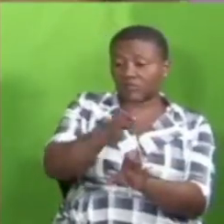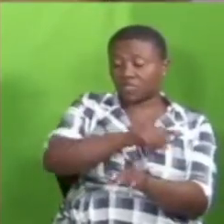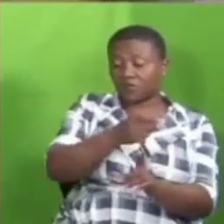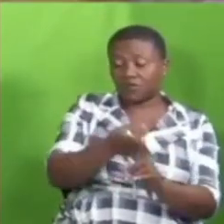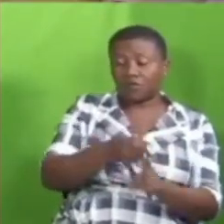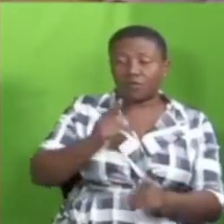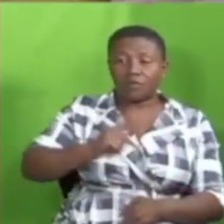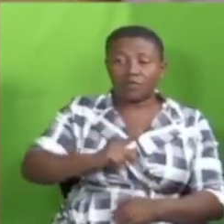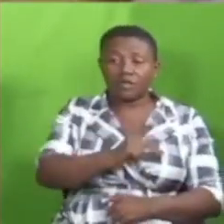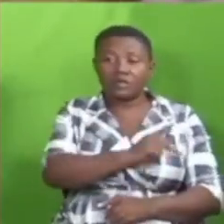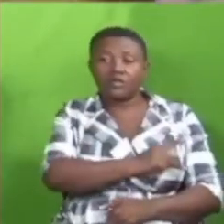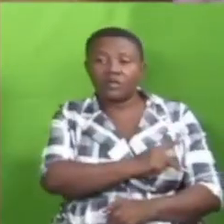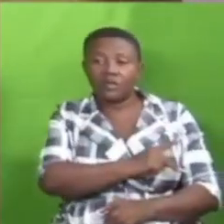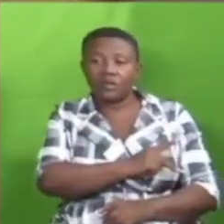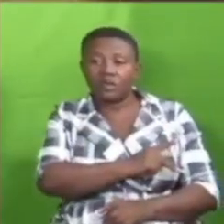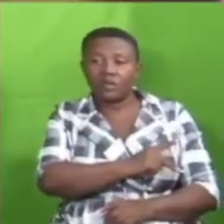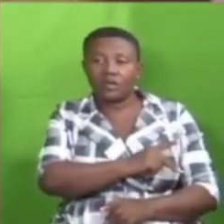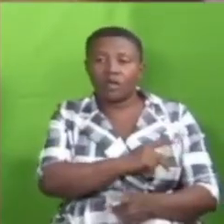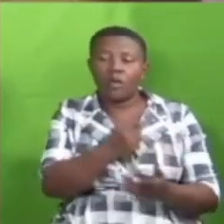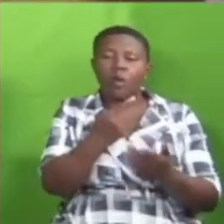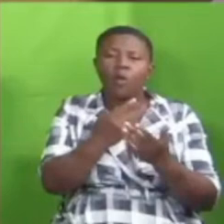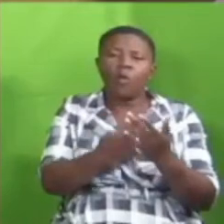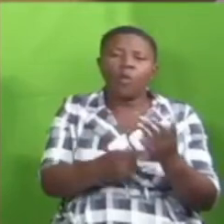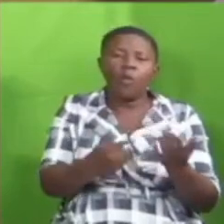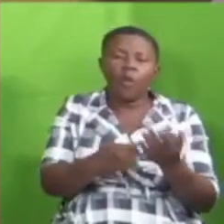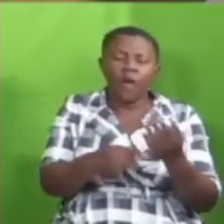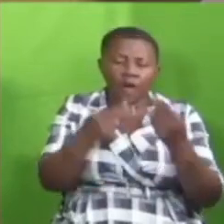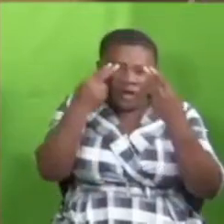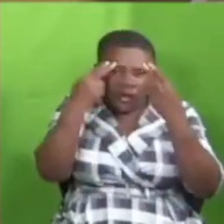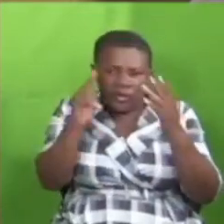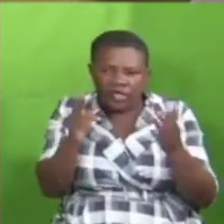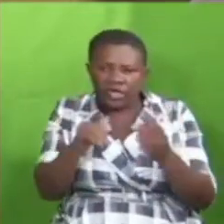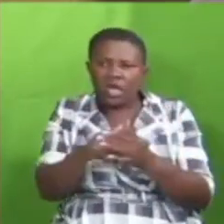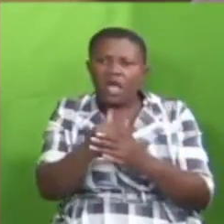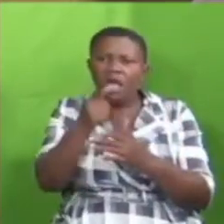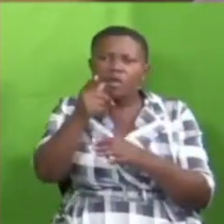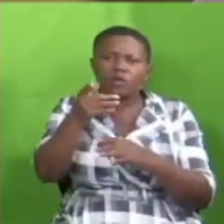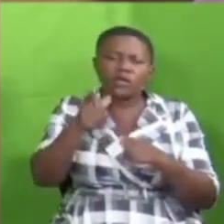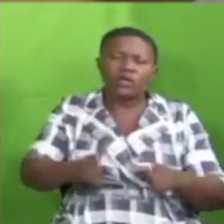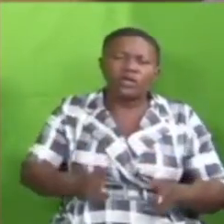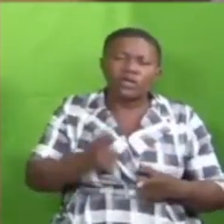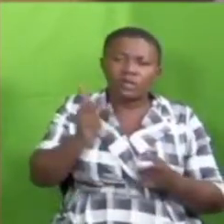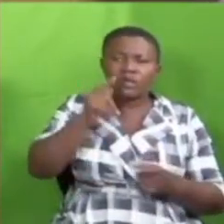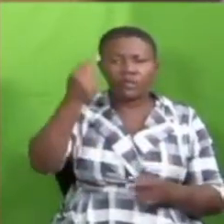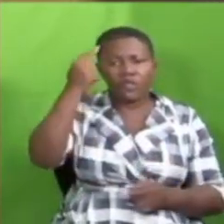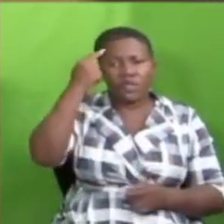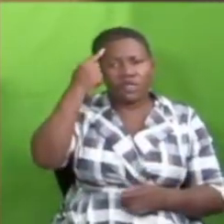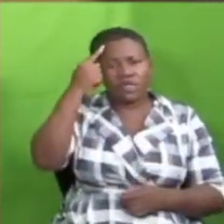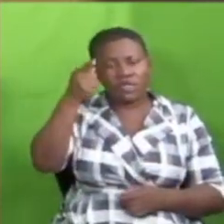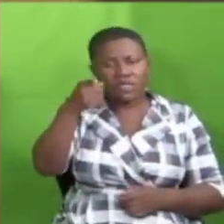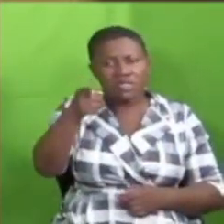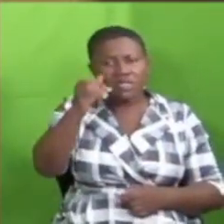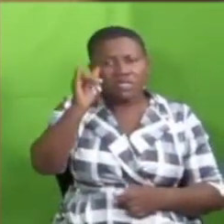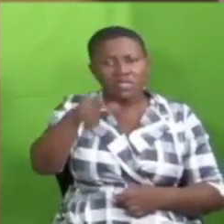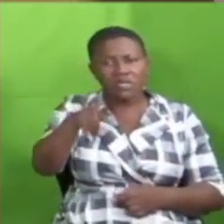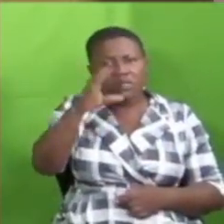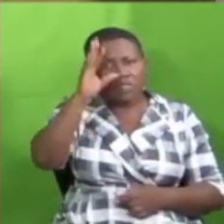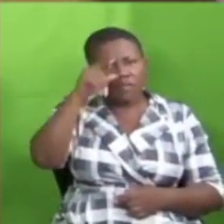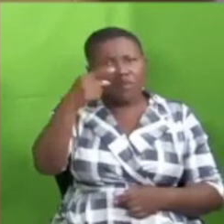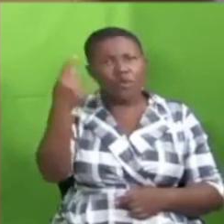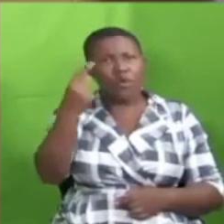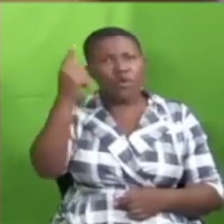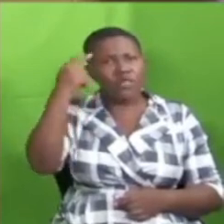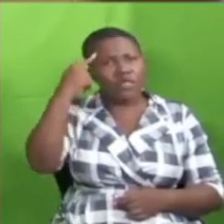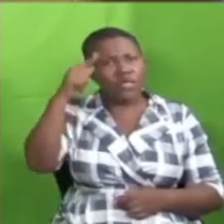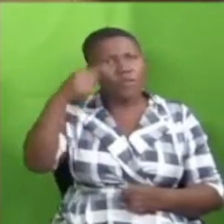left this House, how will people see you? Will they see you as somebody who always do